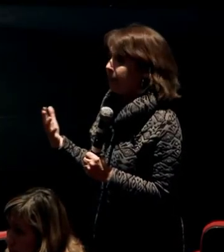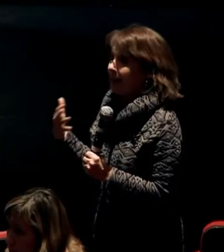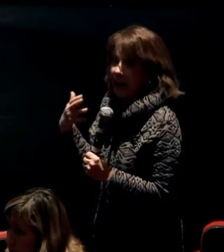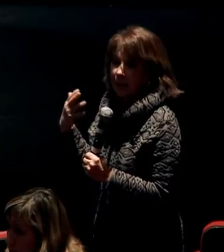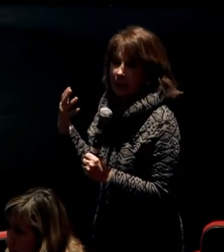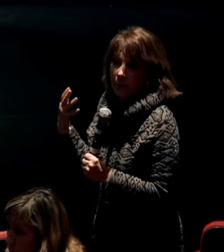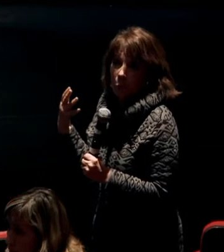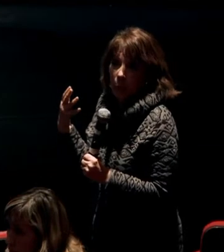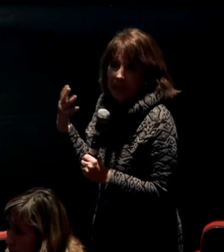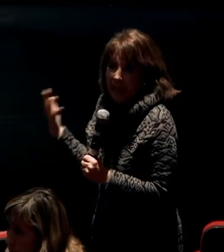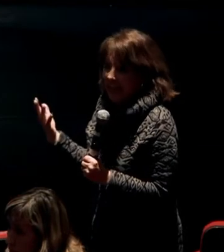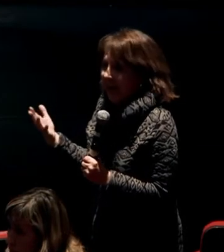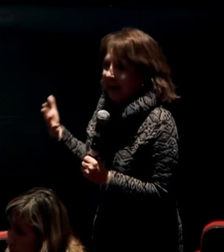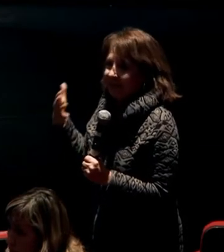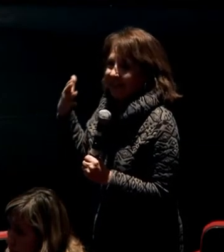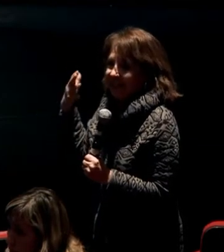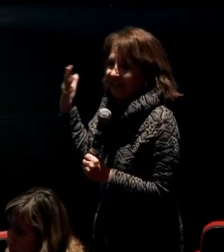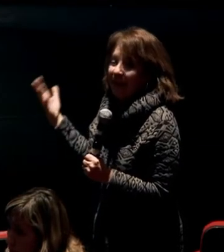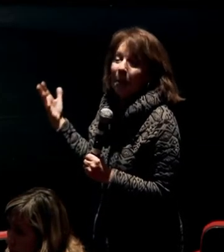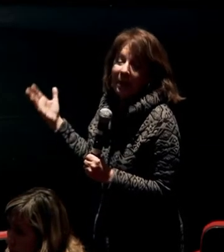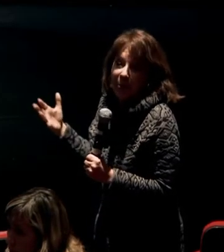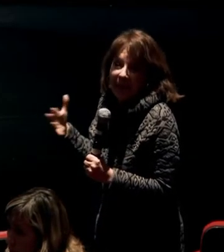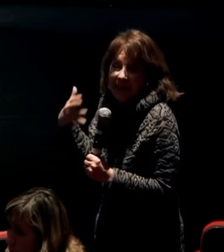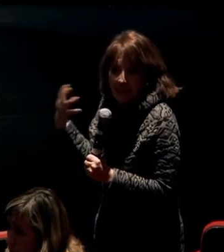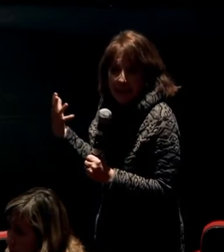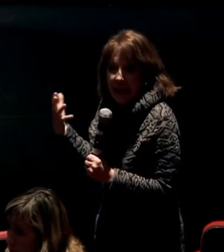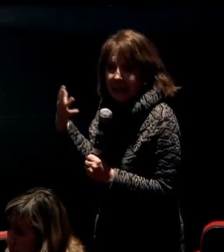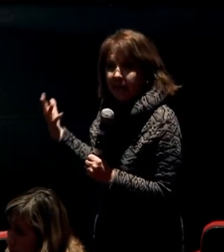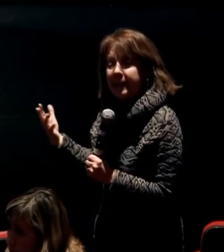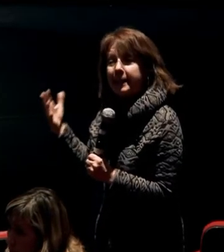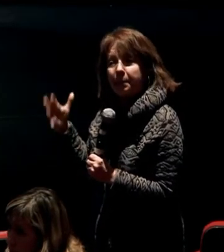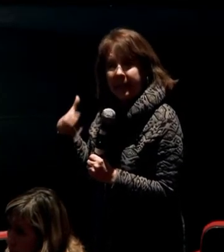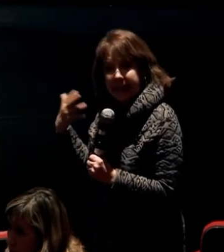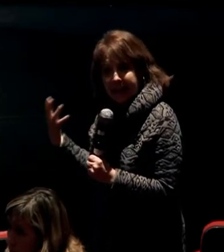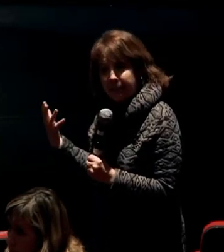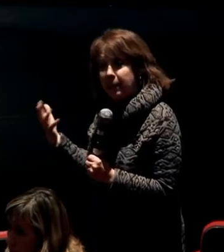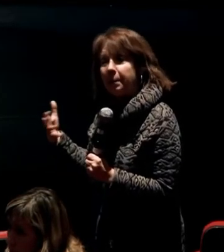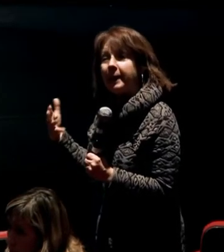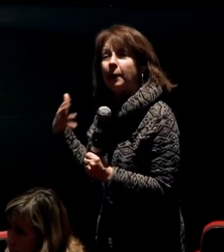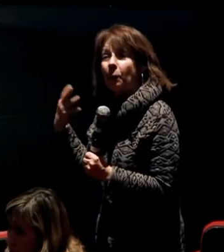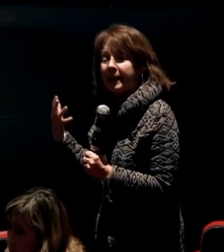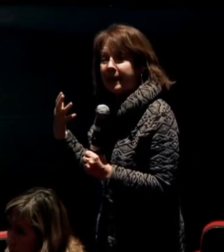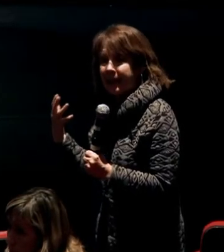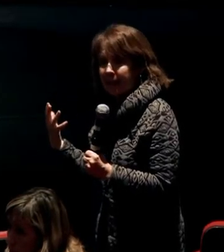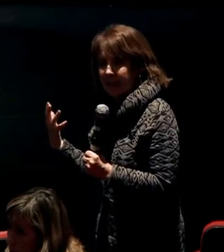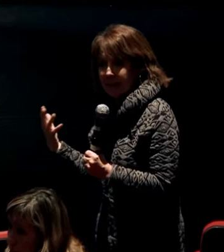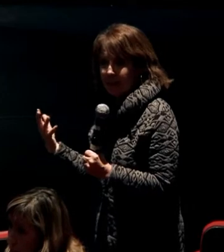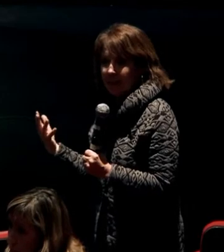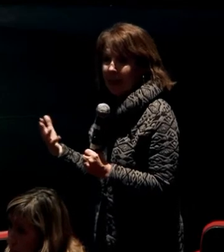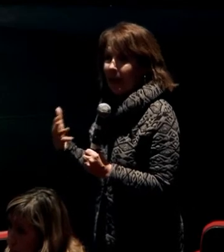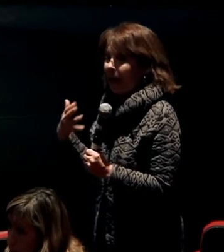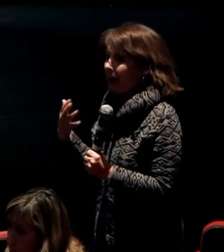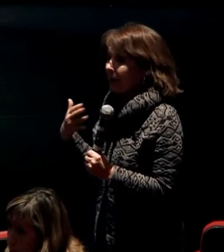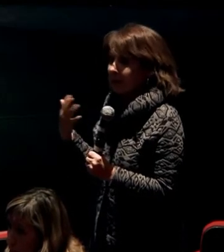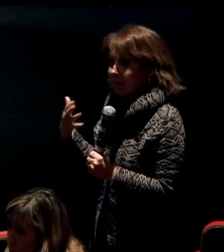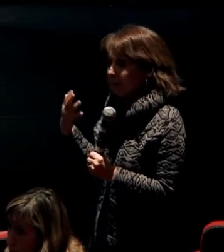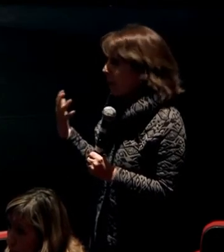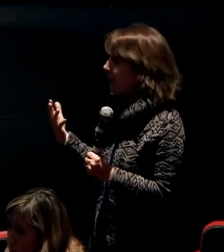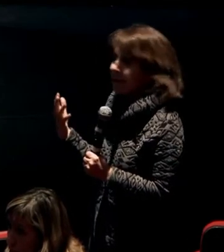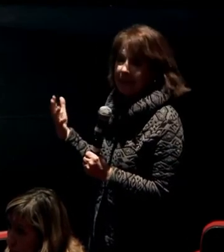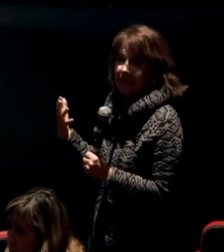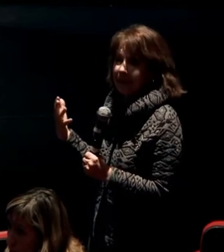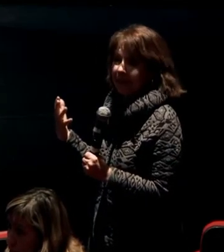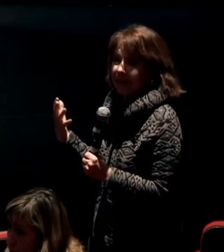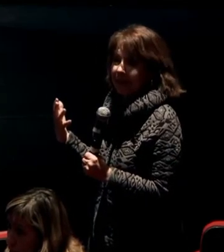expect that every week, every evening, we'll be doing different activities. They'll be themed, and depending on what the theme is, around